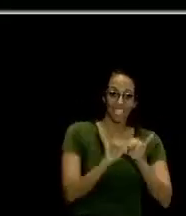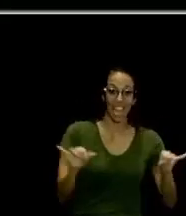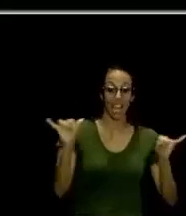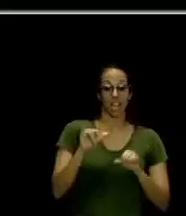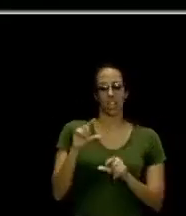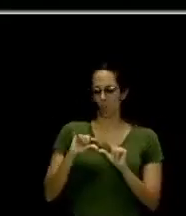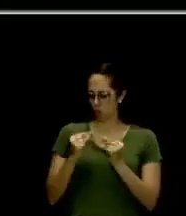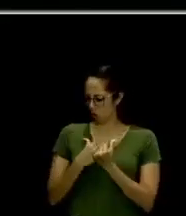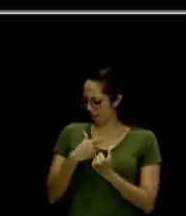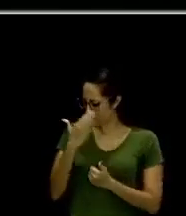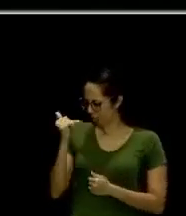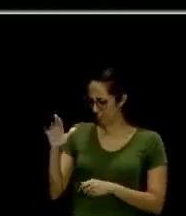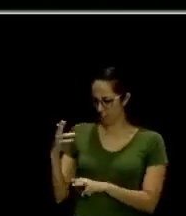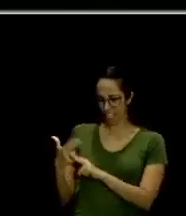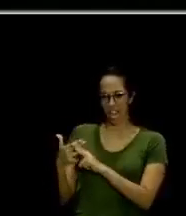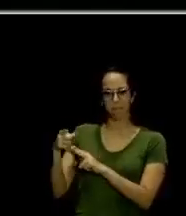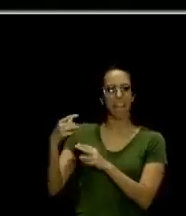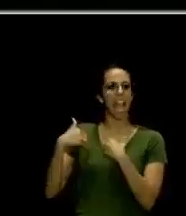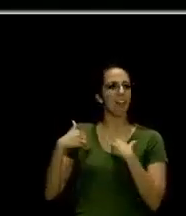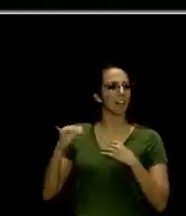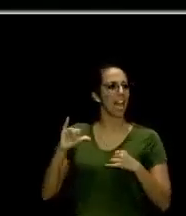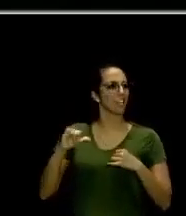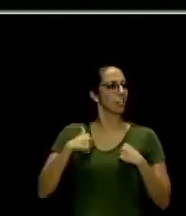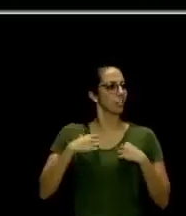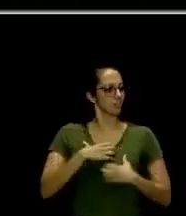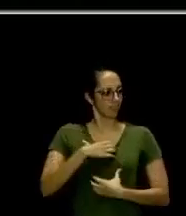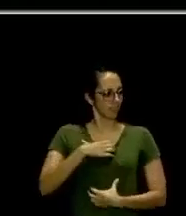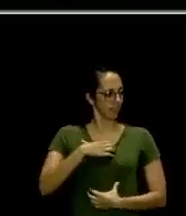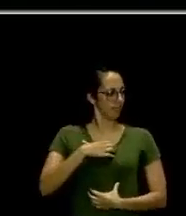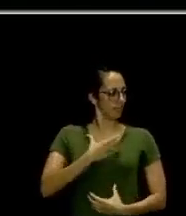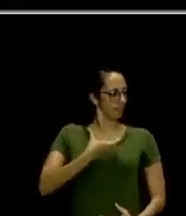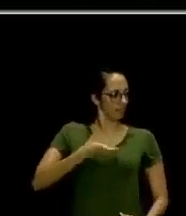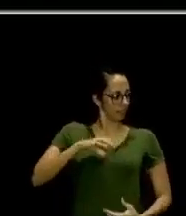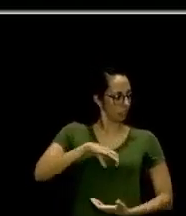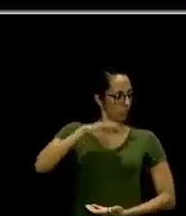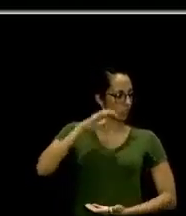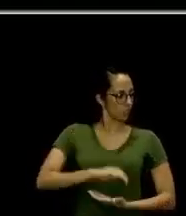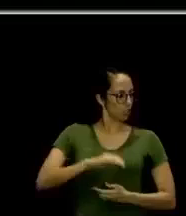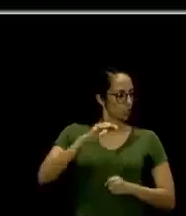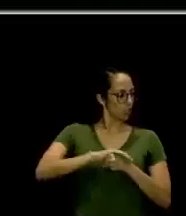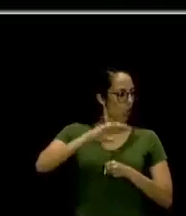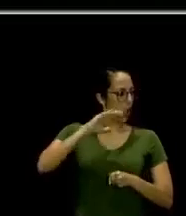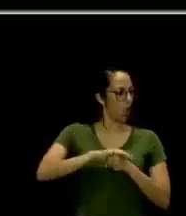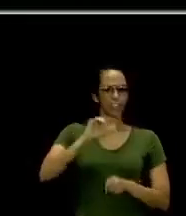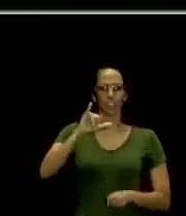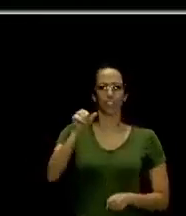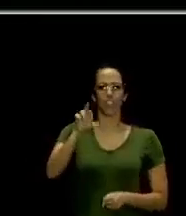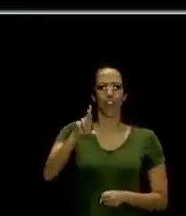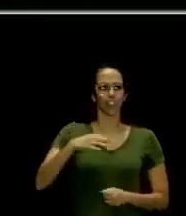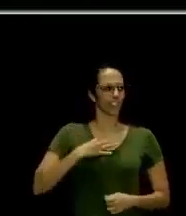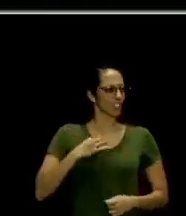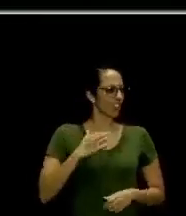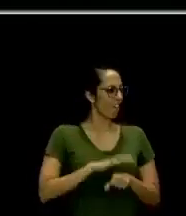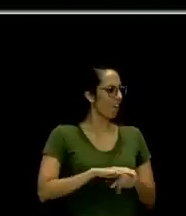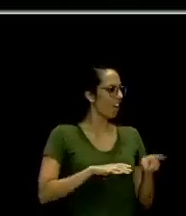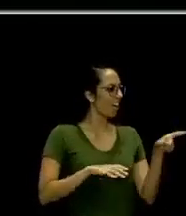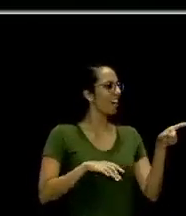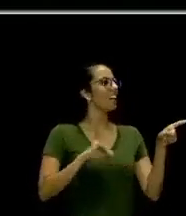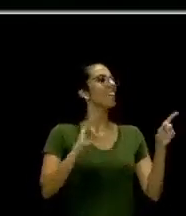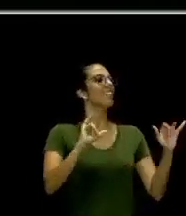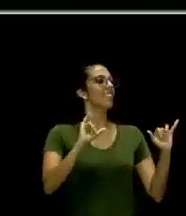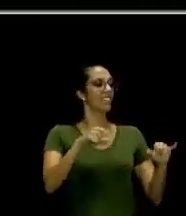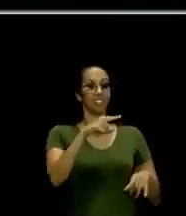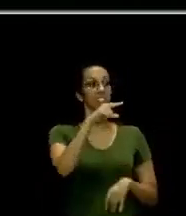from, I can't remember the name, but they have the jar shirts on, right? Where are you? Yes, you! You guys